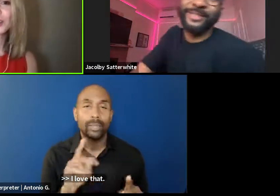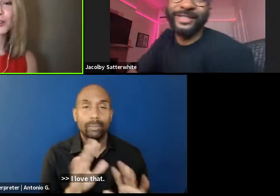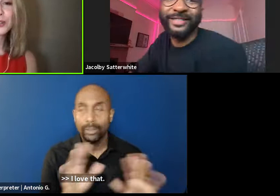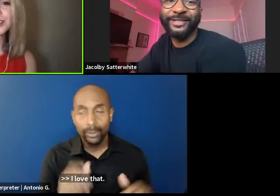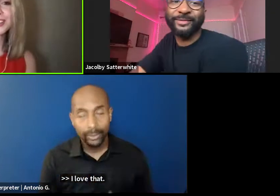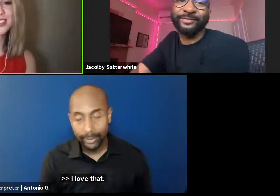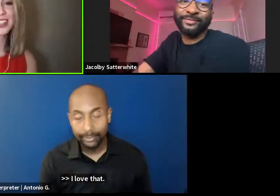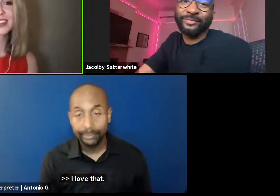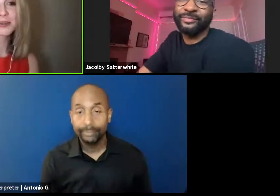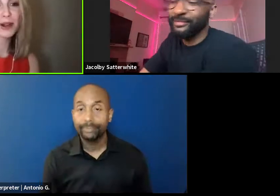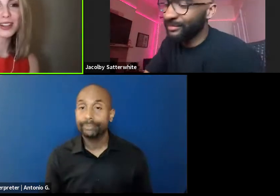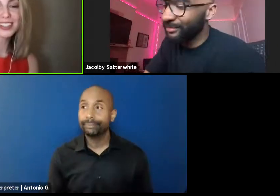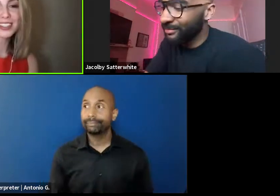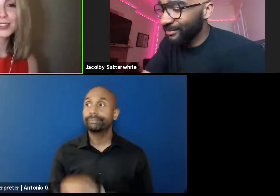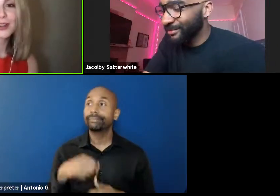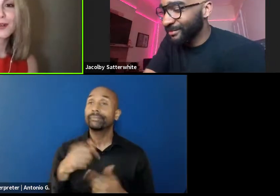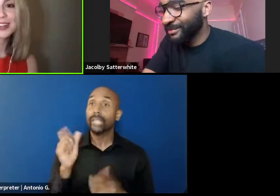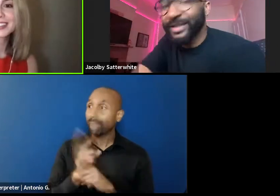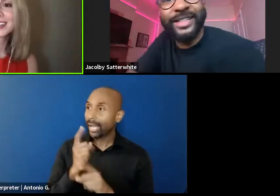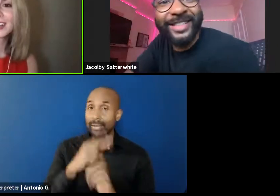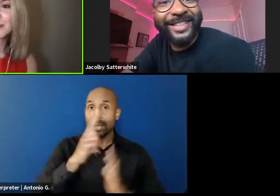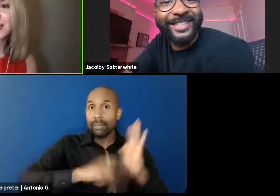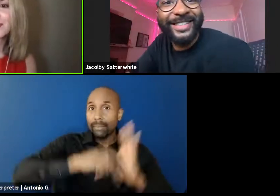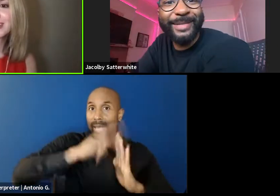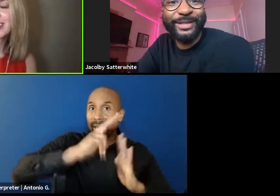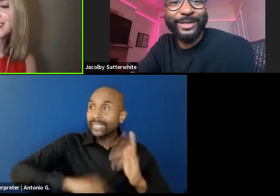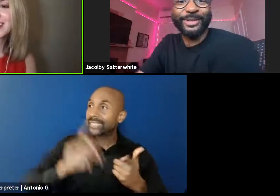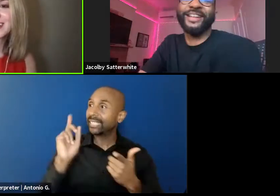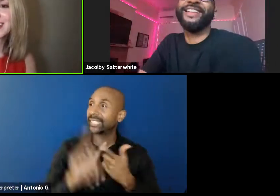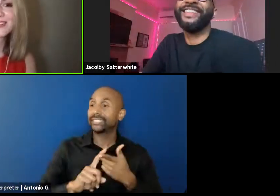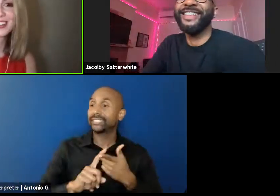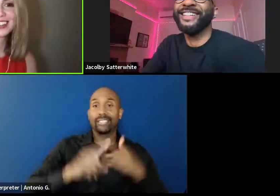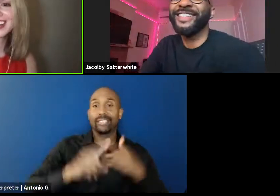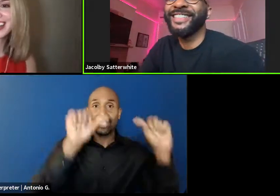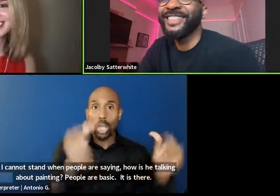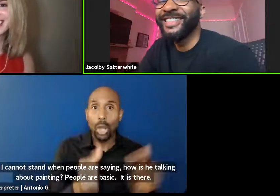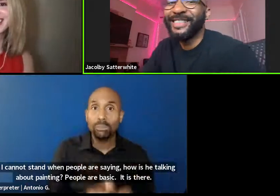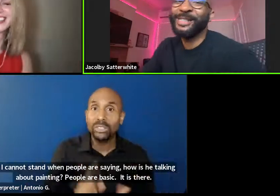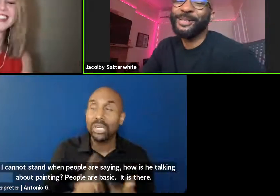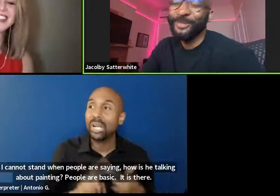painting, there's sculpture, there's like Lee Bontecue I wanted to talk about, and we didn't have time.